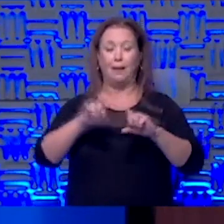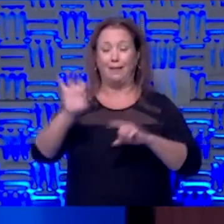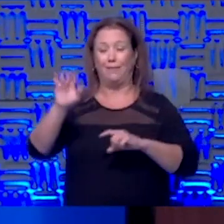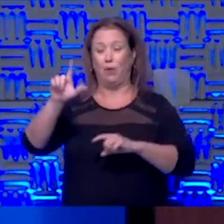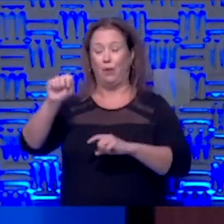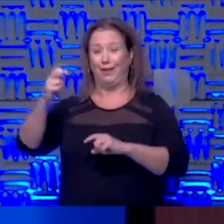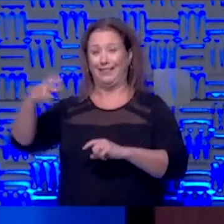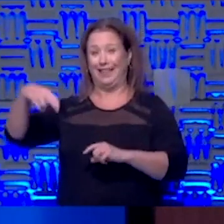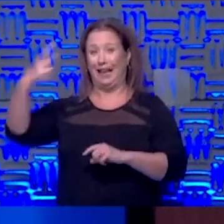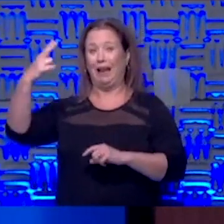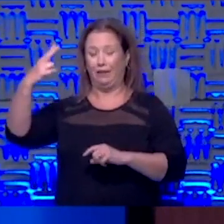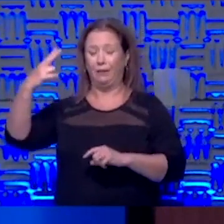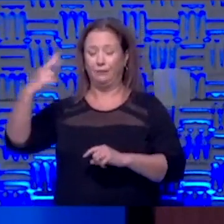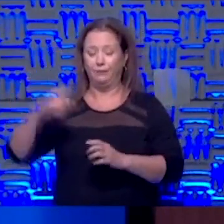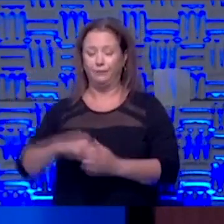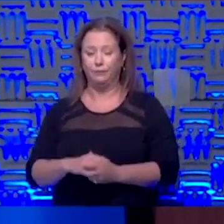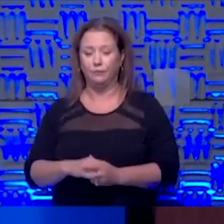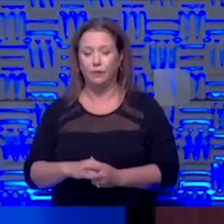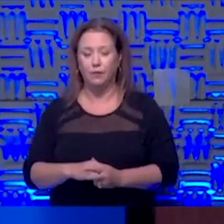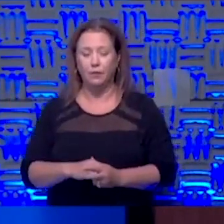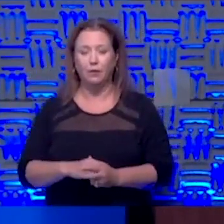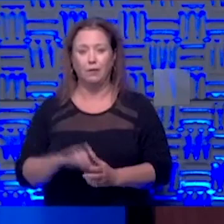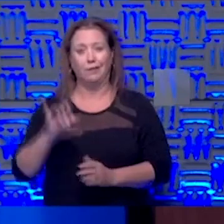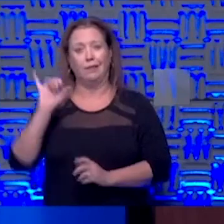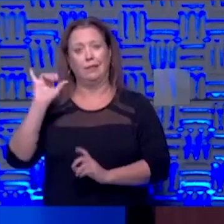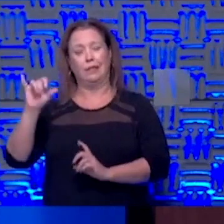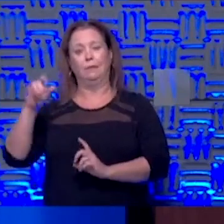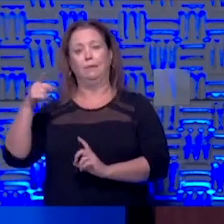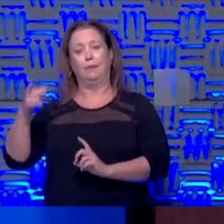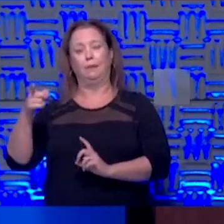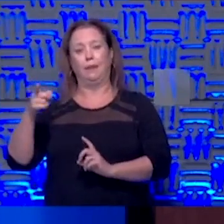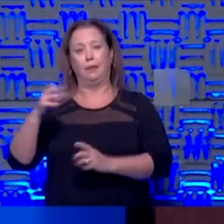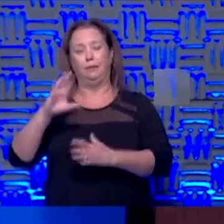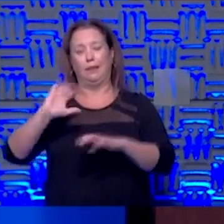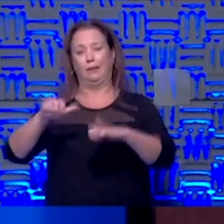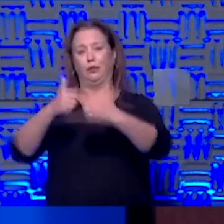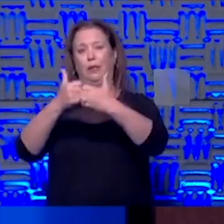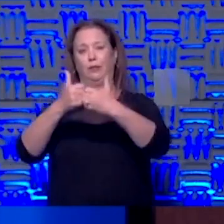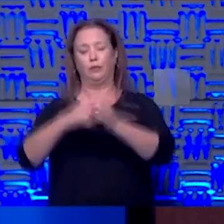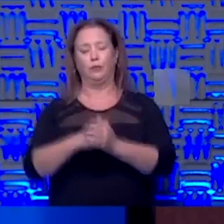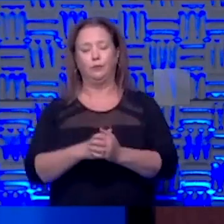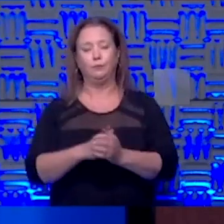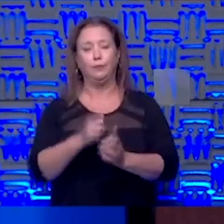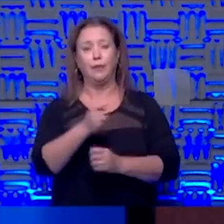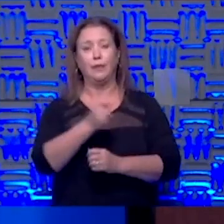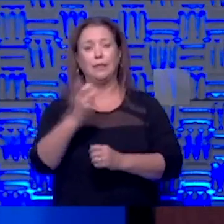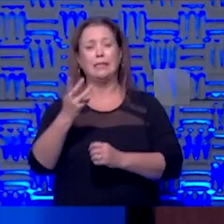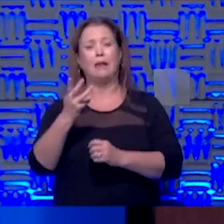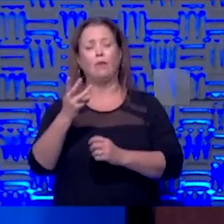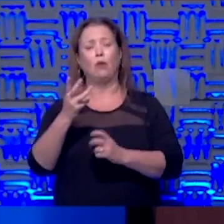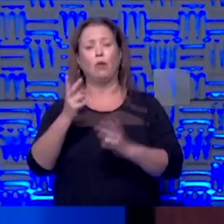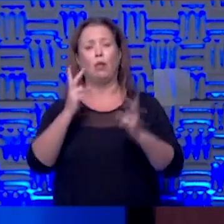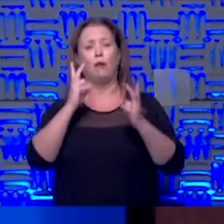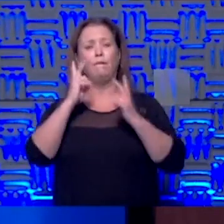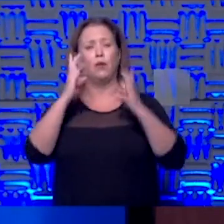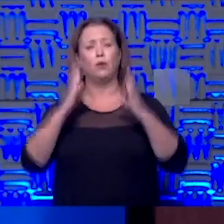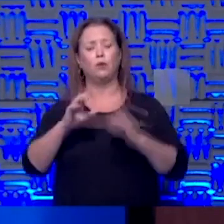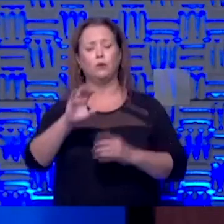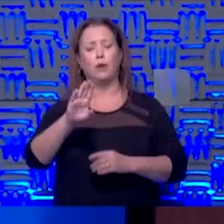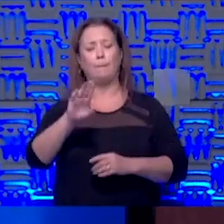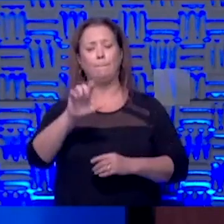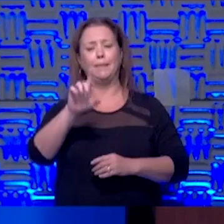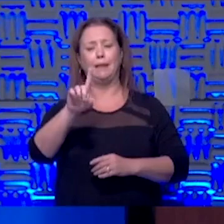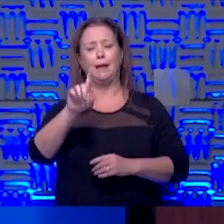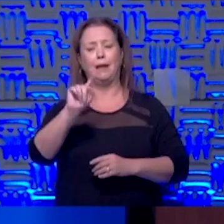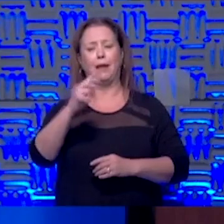is higher, and so that may indeed add to the part of the challenge. Several viewers are on blood thinners, different ones from heparin